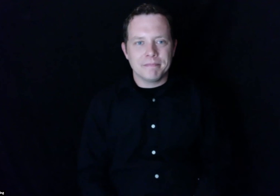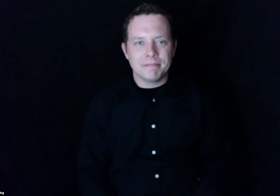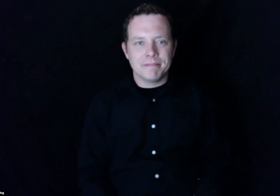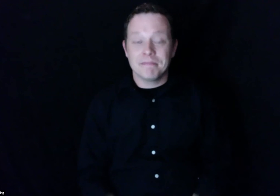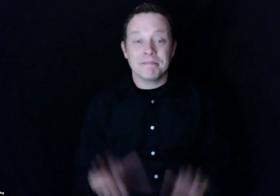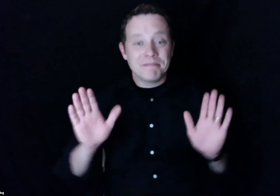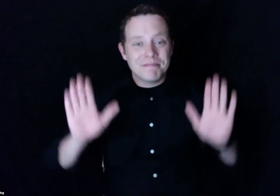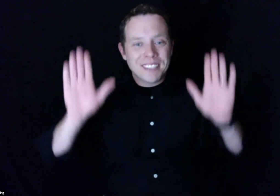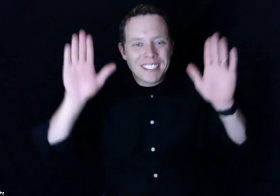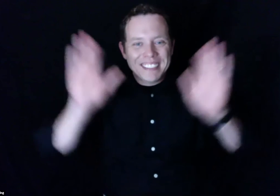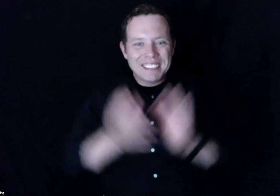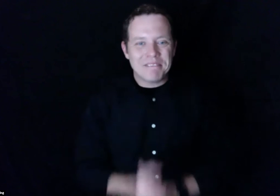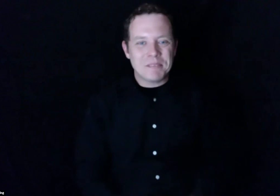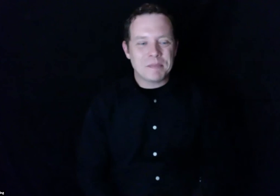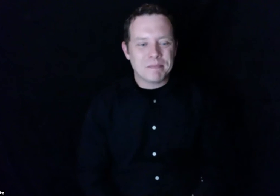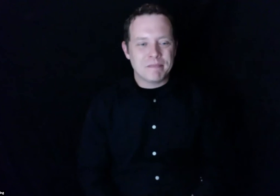Fantastic.